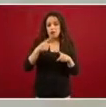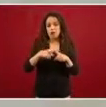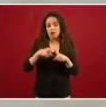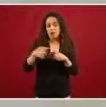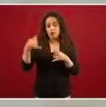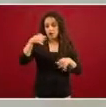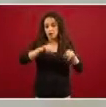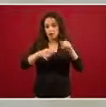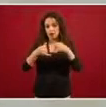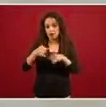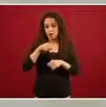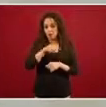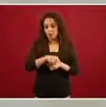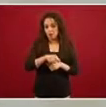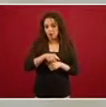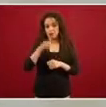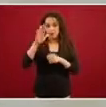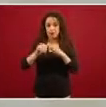for your hard work,